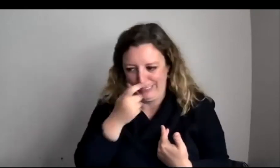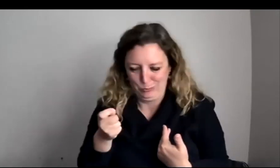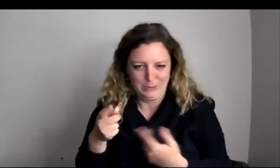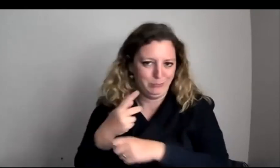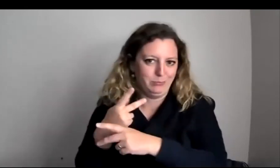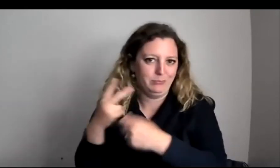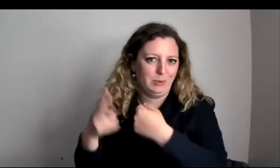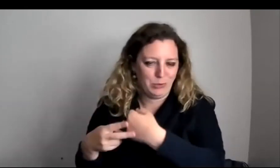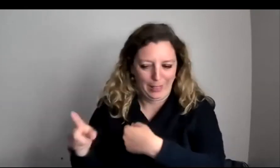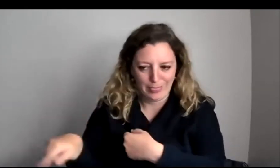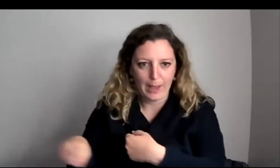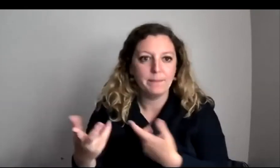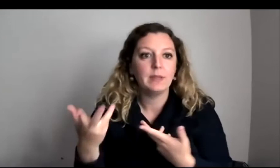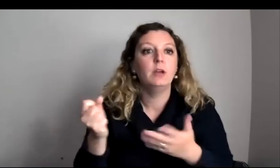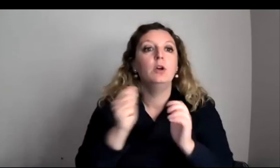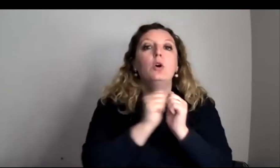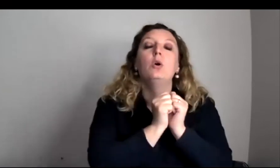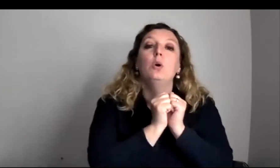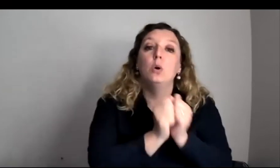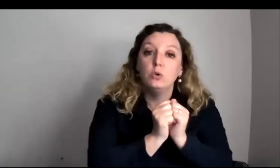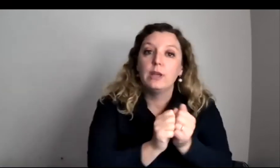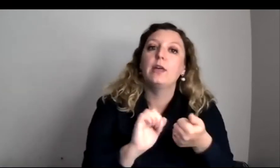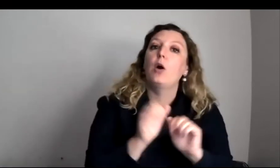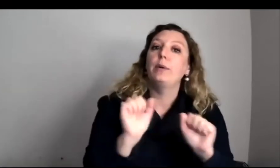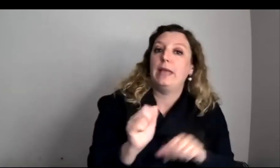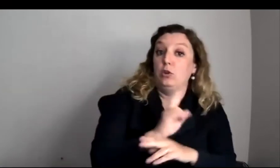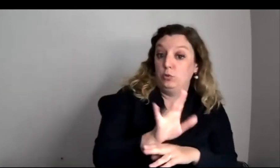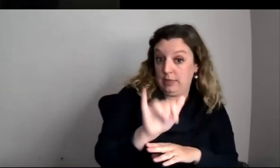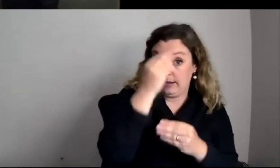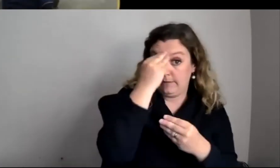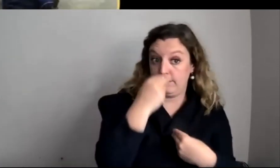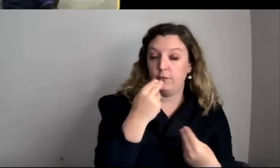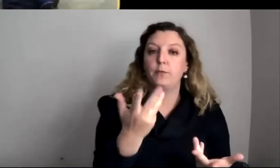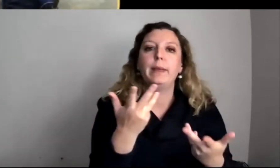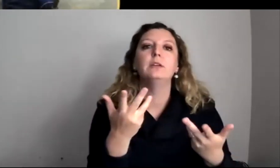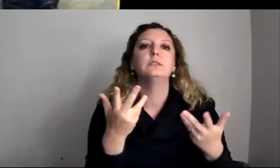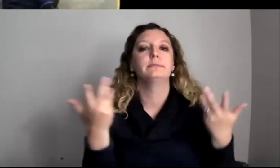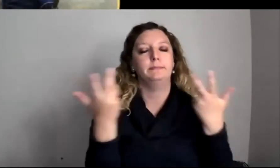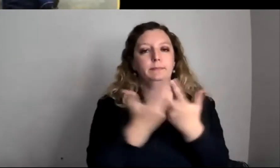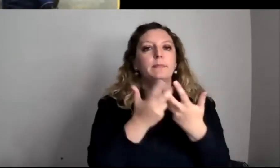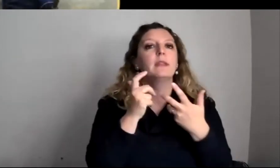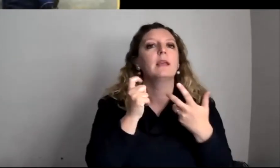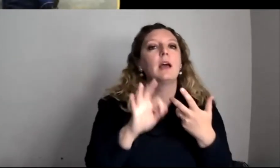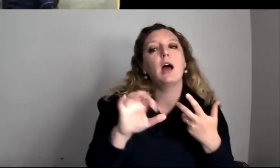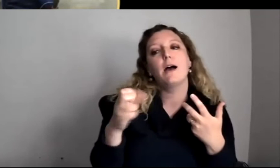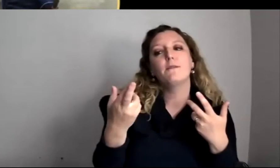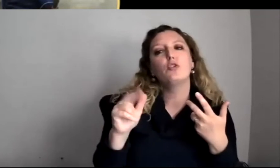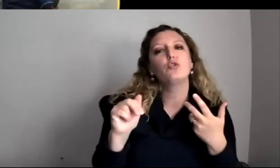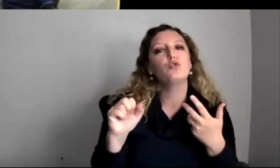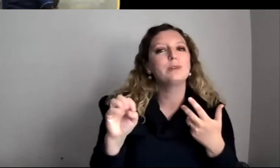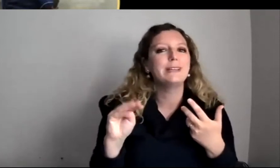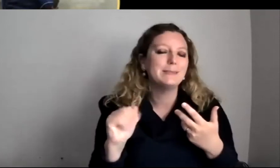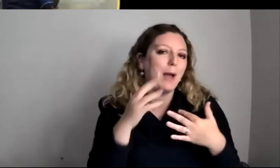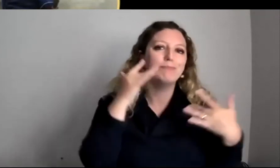protecting. And so taken together, how can we use this information, right? So the combination of charisma and lots of